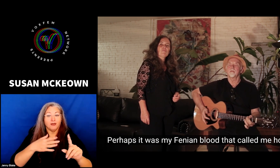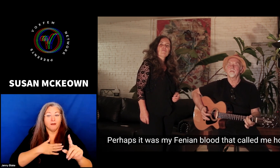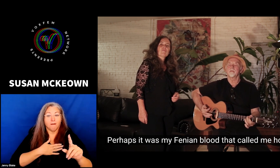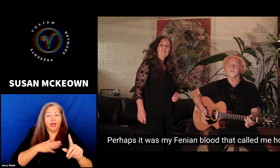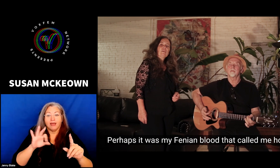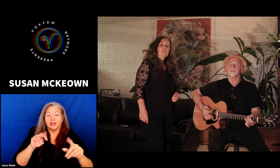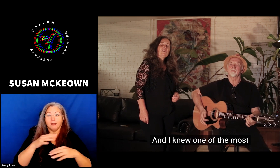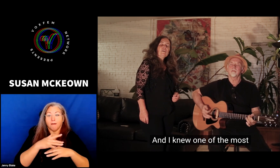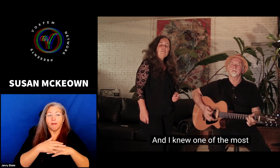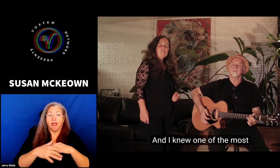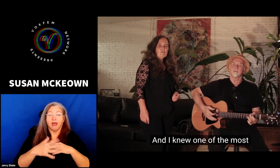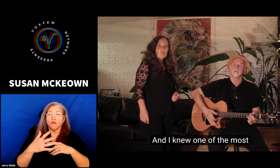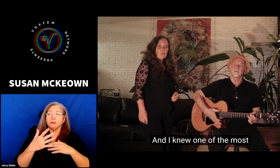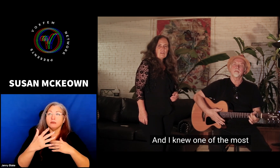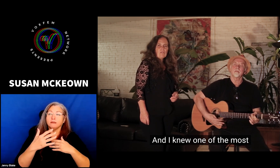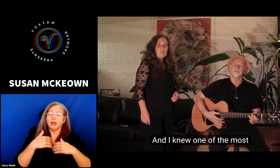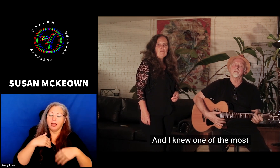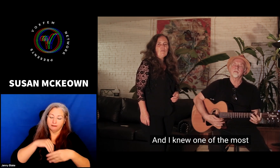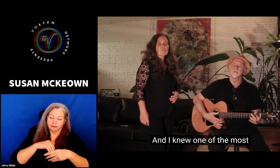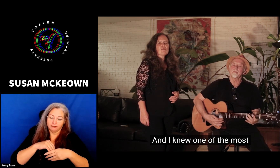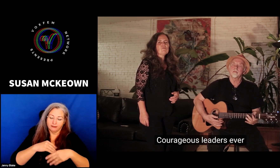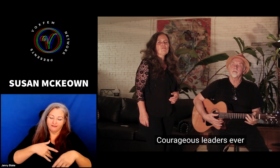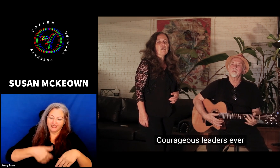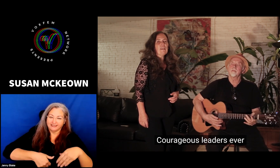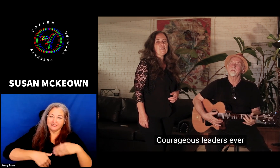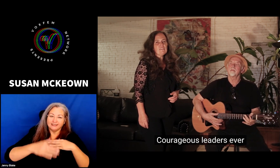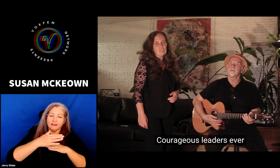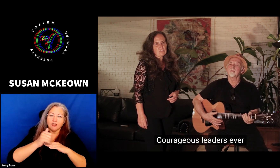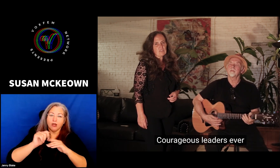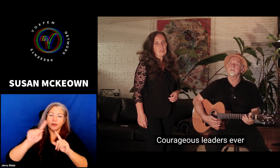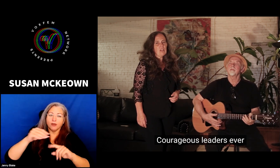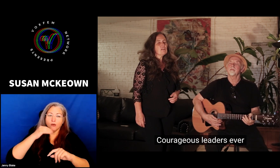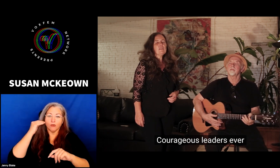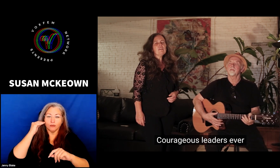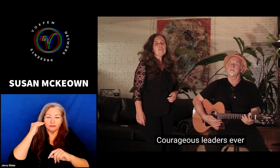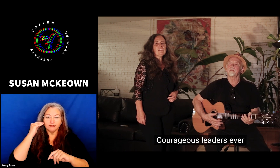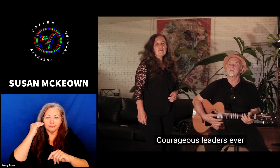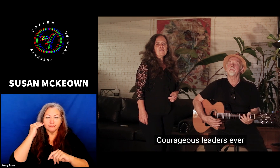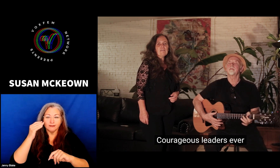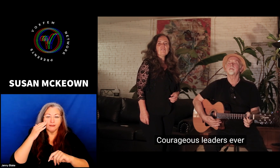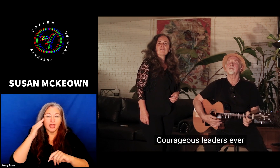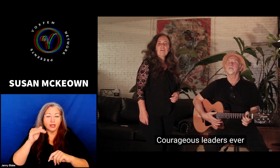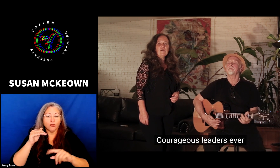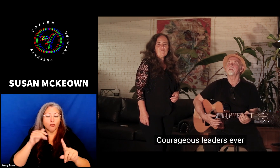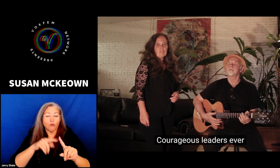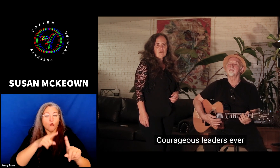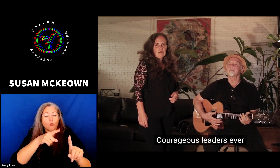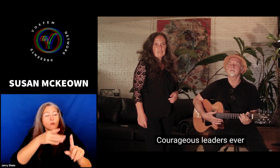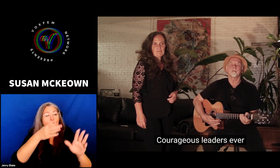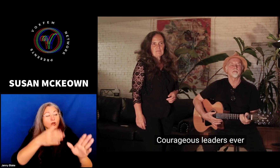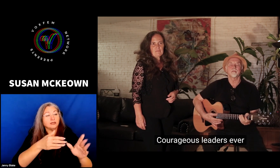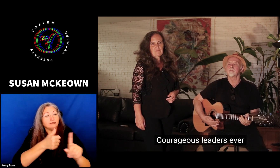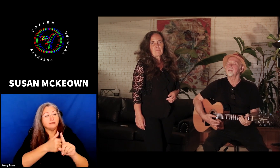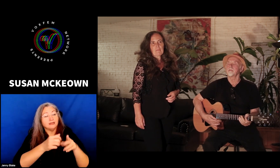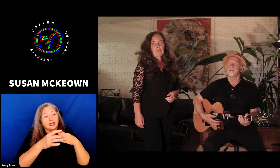home. And I knew one of the most courageous leaders ever.